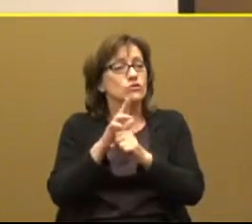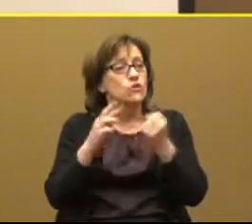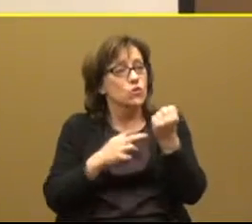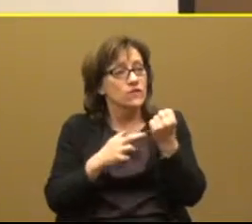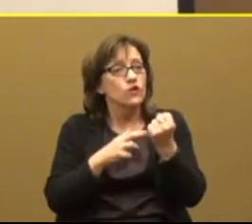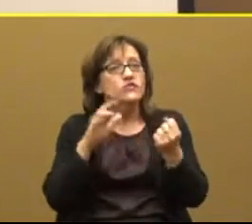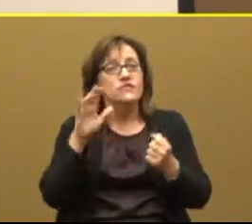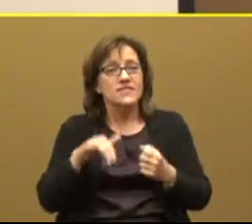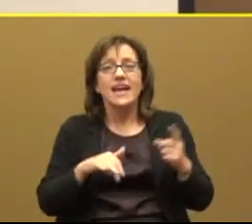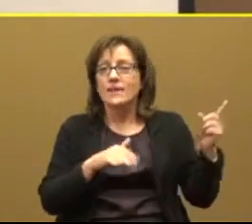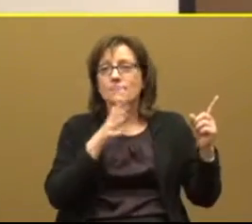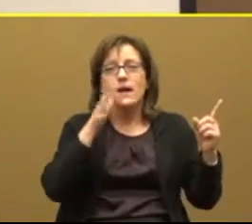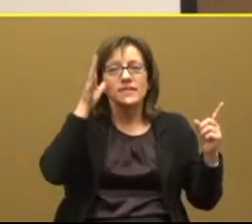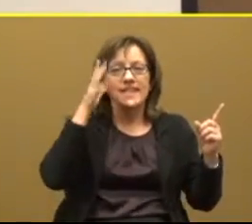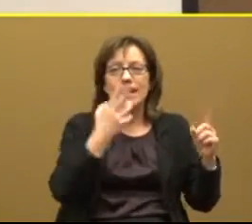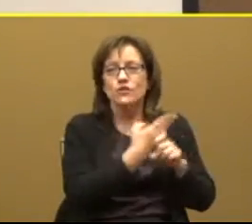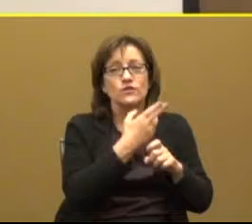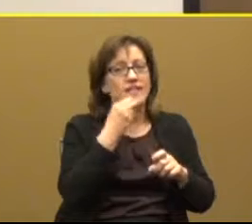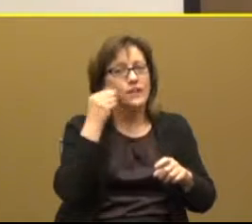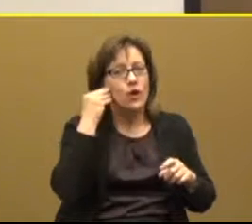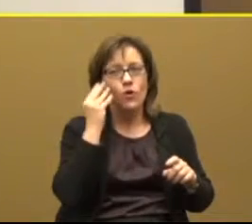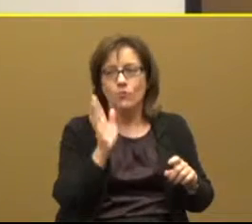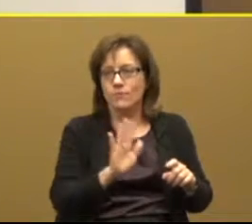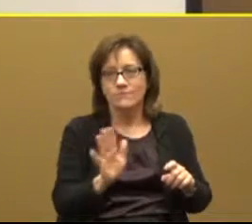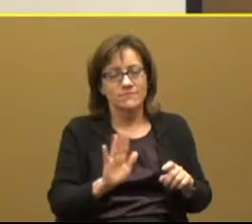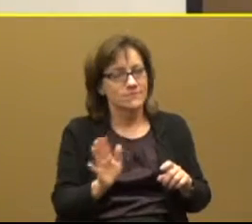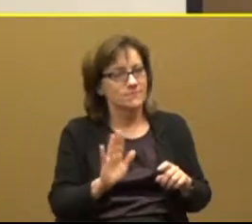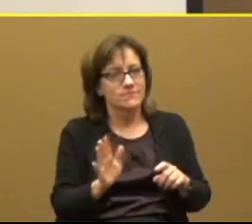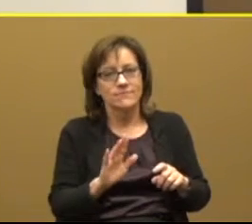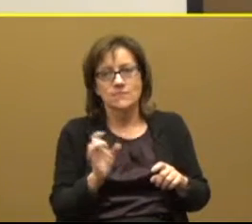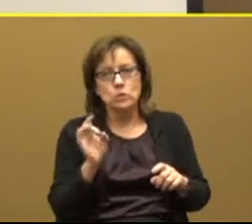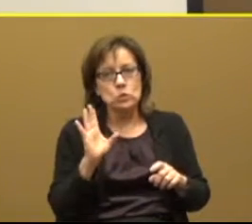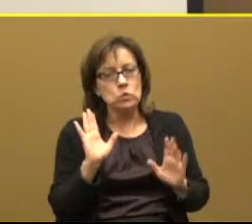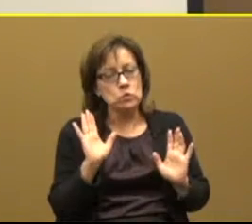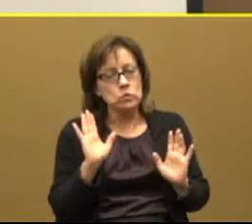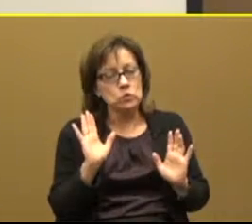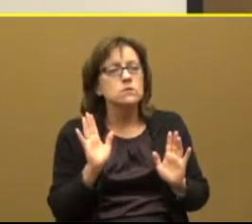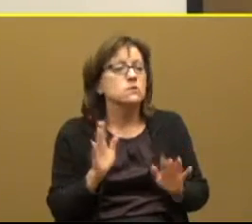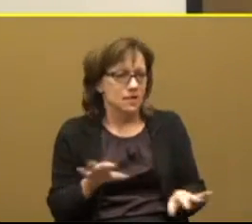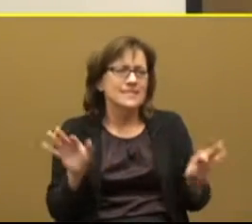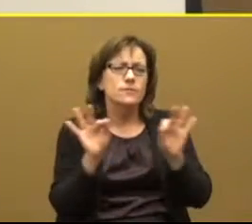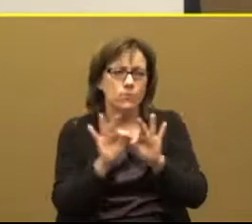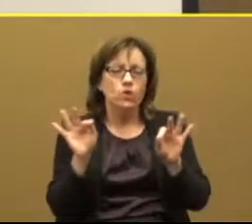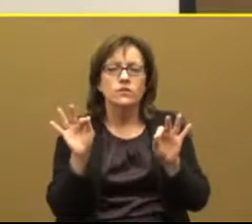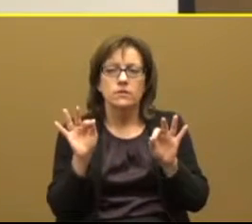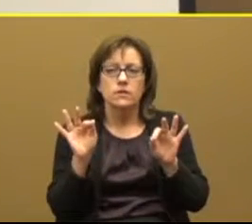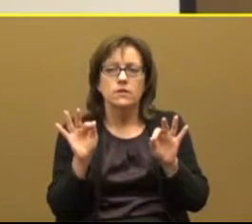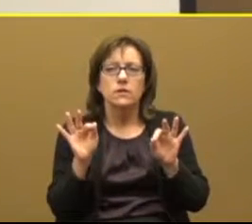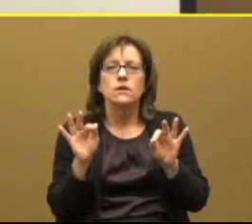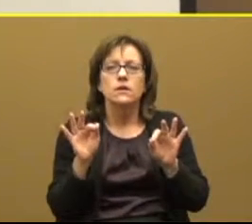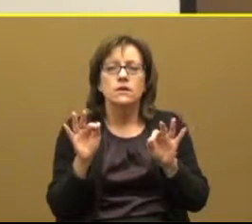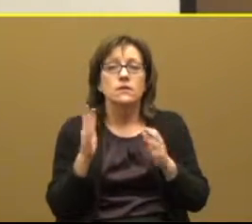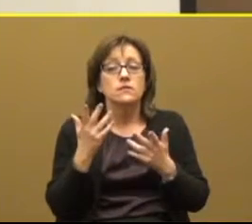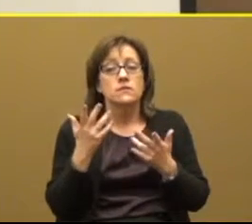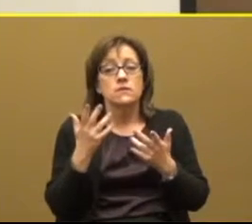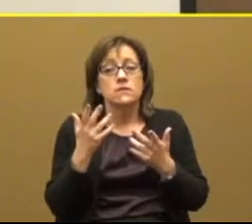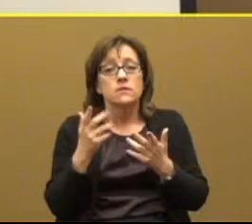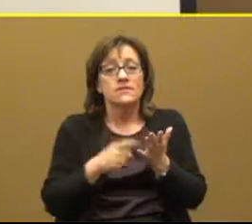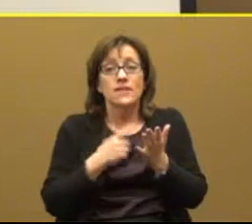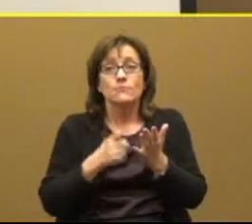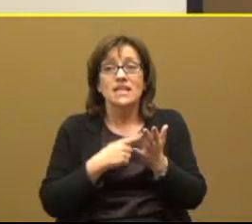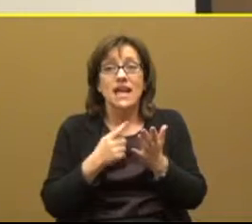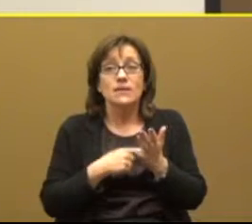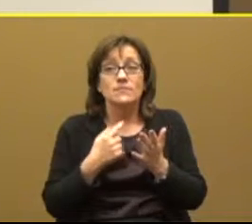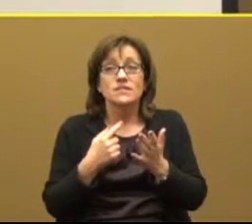and dad need to use at home. It is so important that some reinforcers, sometimes